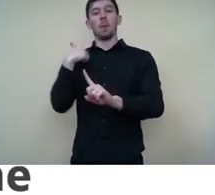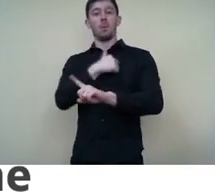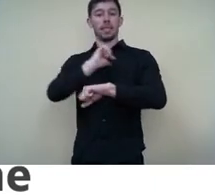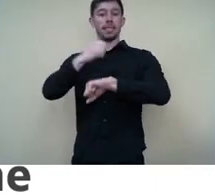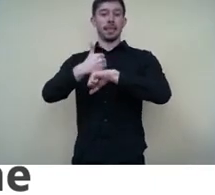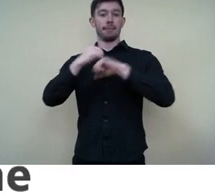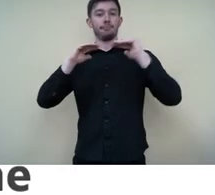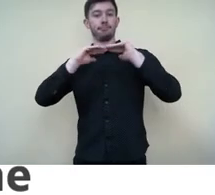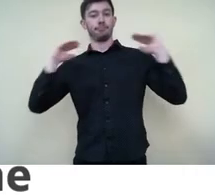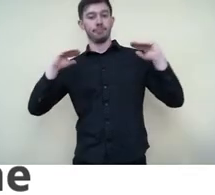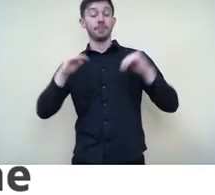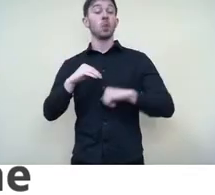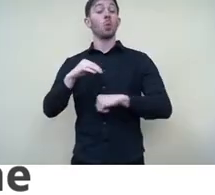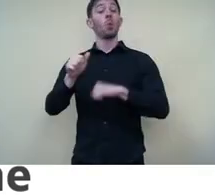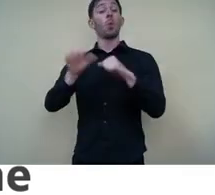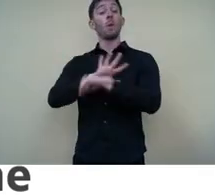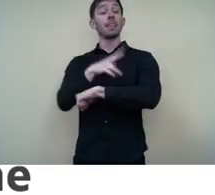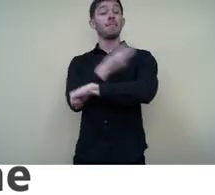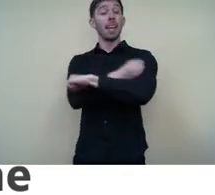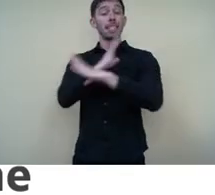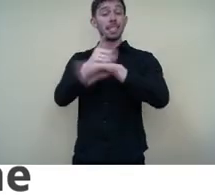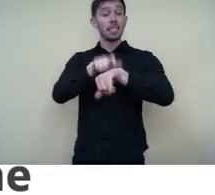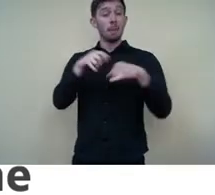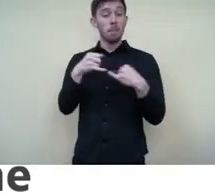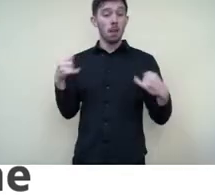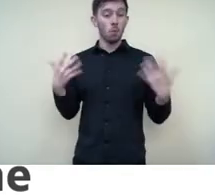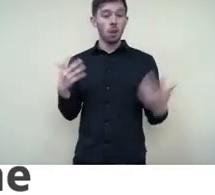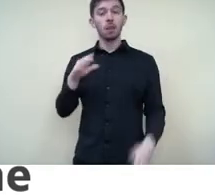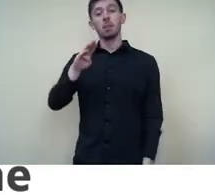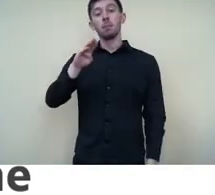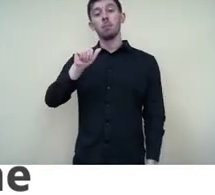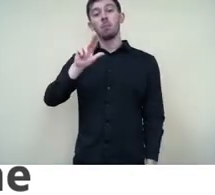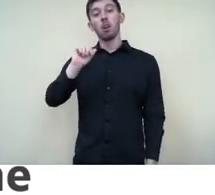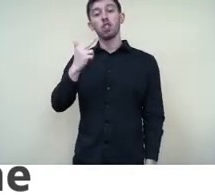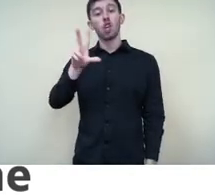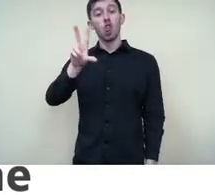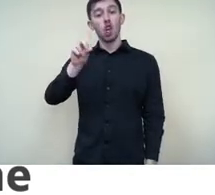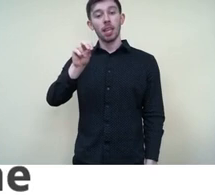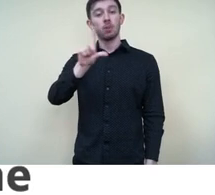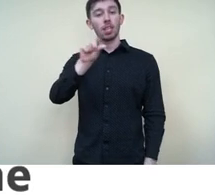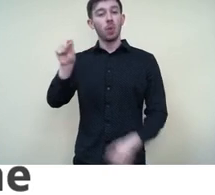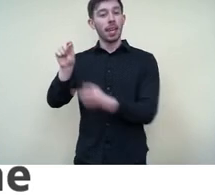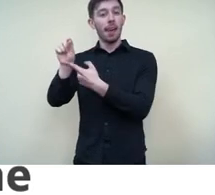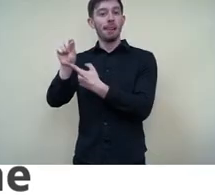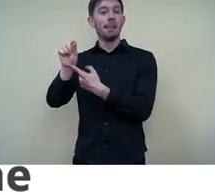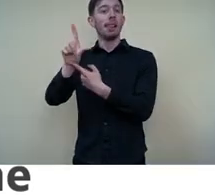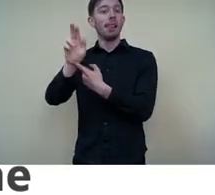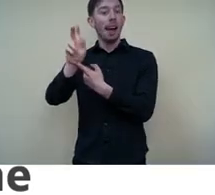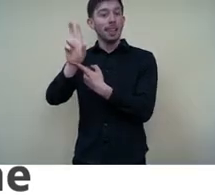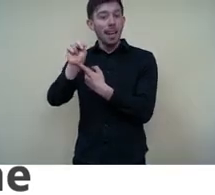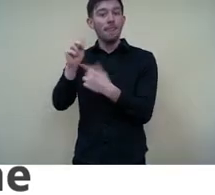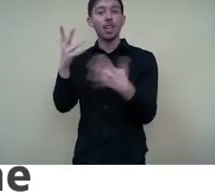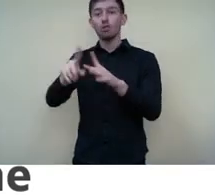was the COVID-19 vaccine timeline? Well, in March 30th, 2020, which was really when the US went into lockdown, the pandemic